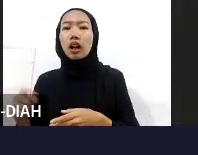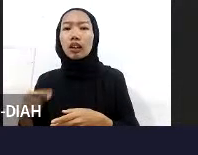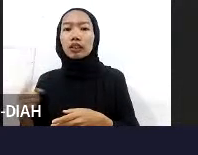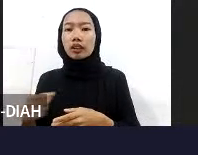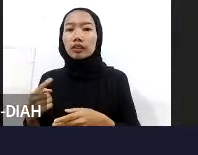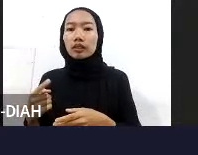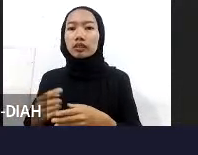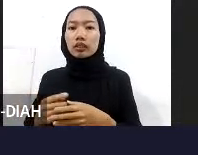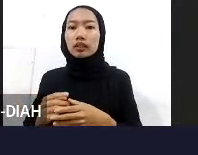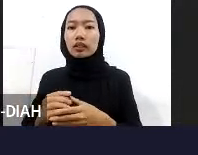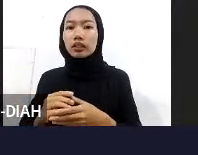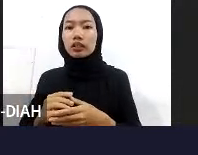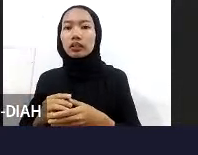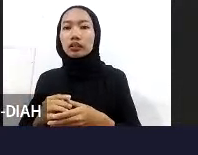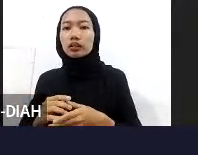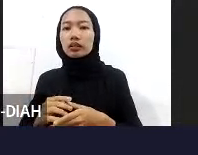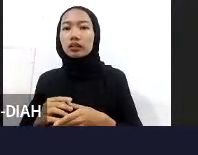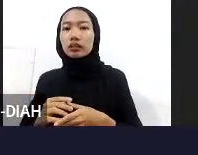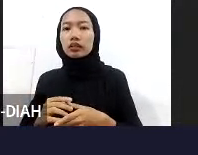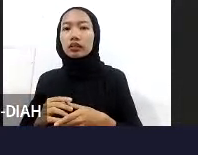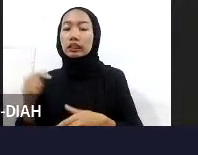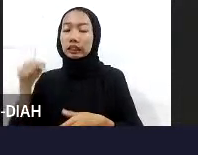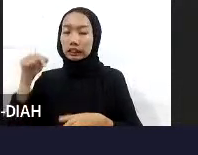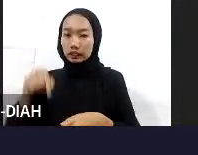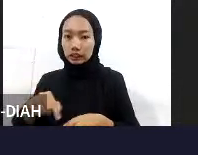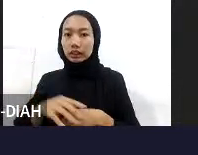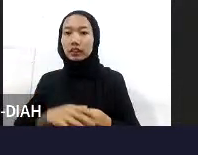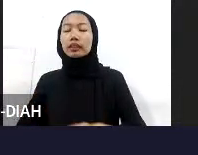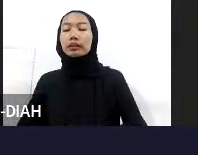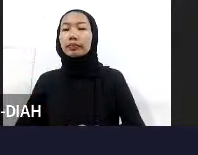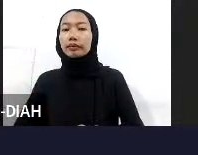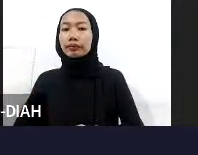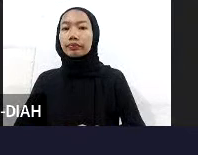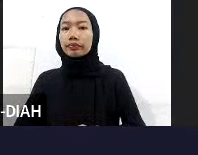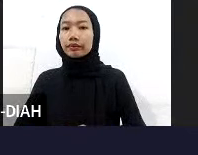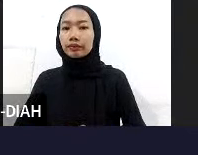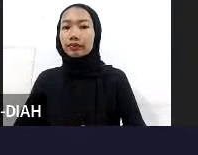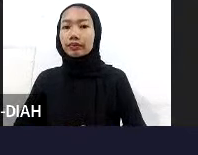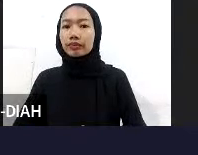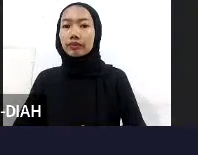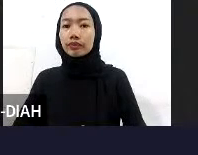to have a disability, or it's embarrassing.